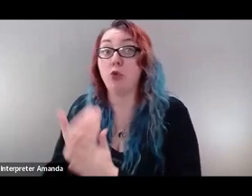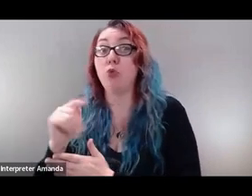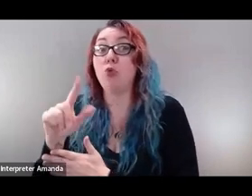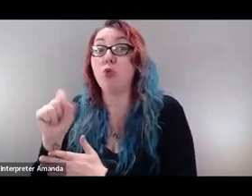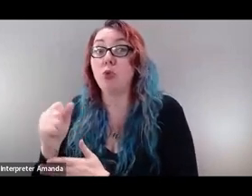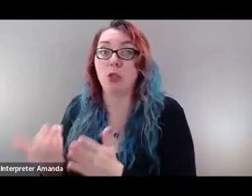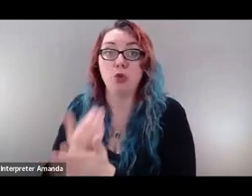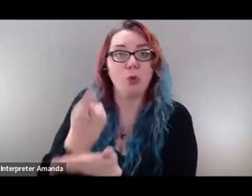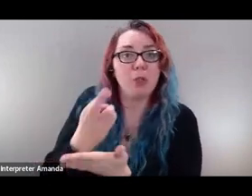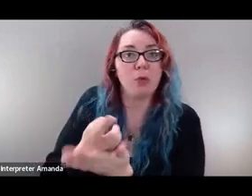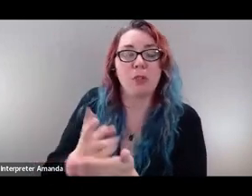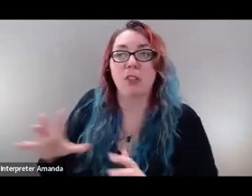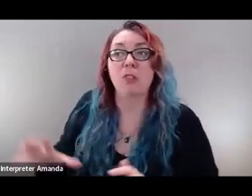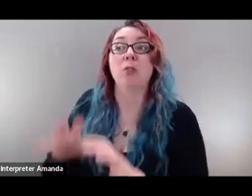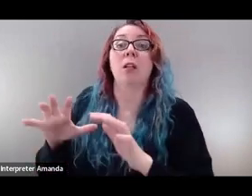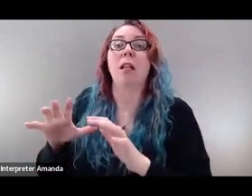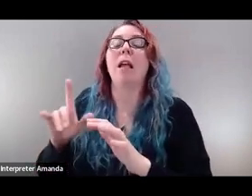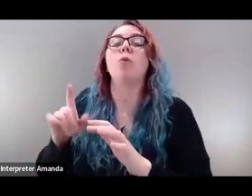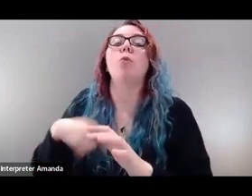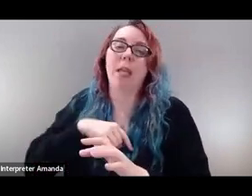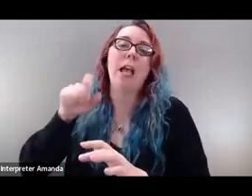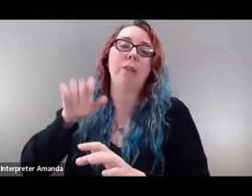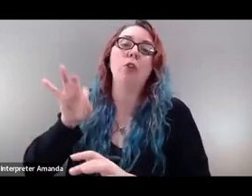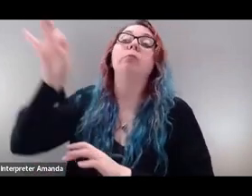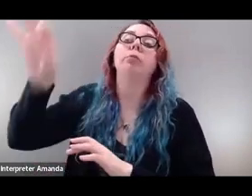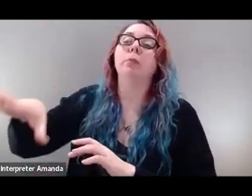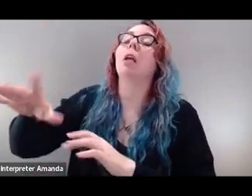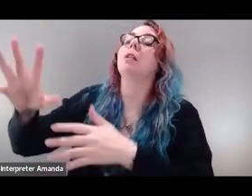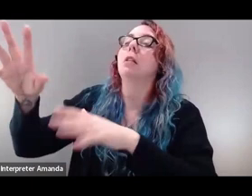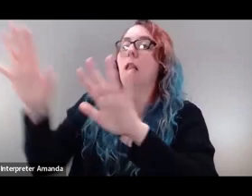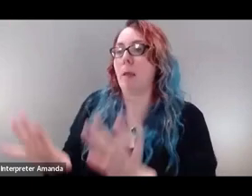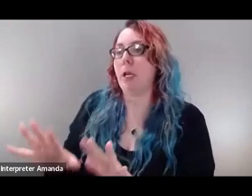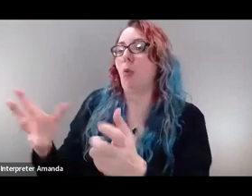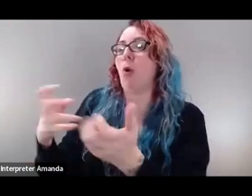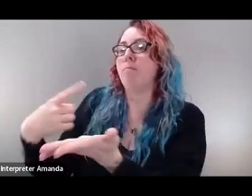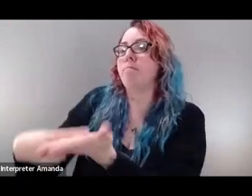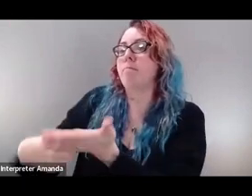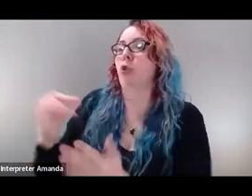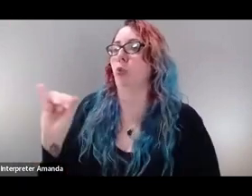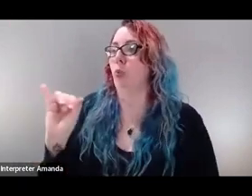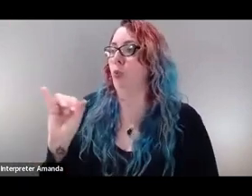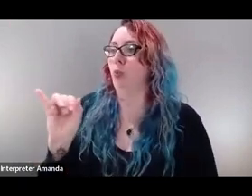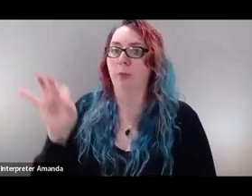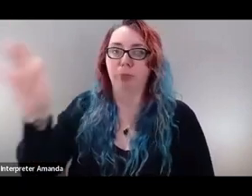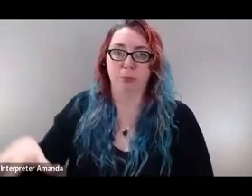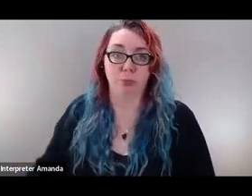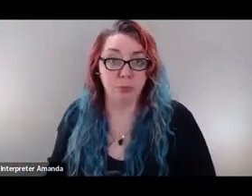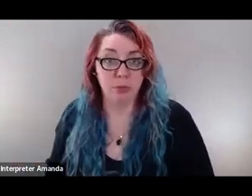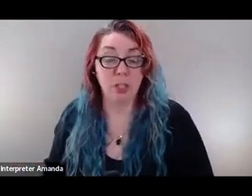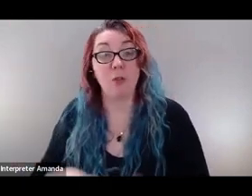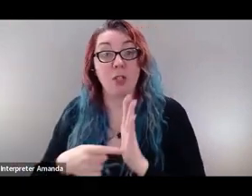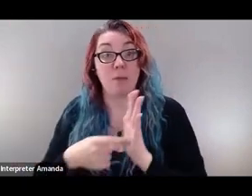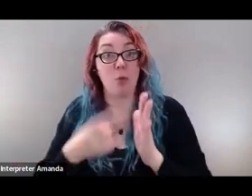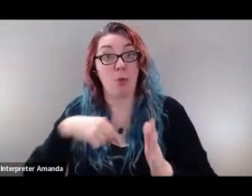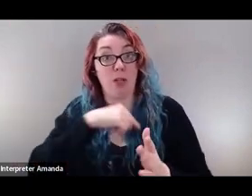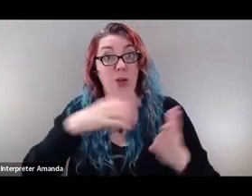having conversations. You know, one of the nice things that's easy to point to in the conversation we're having right now, you know, it's on Zoom, so clearly that does have